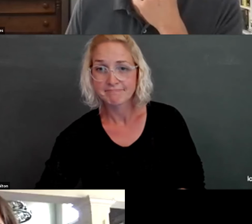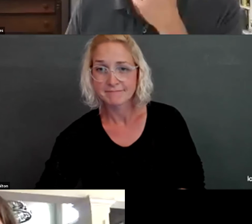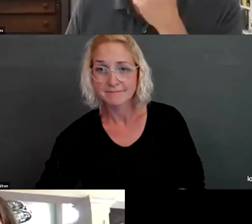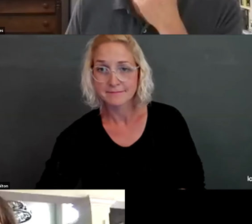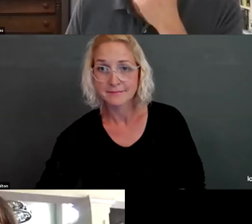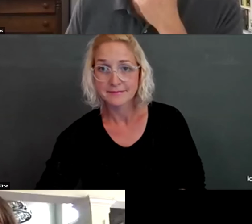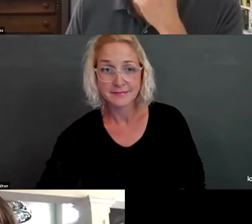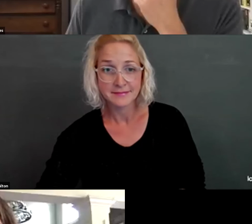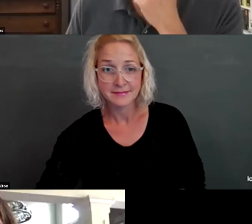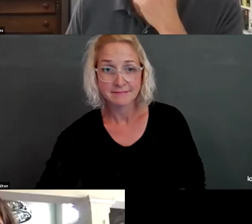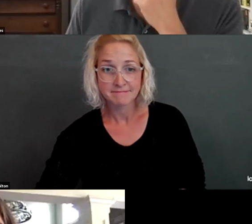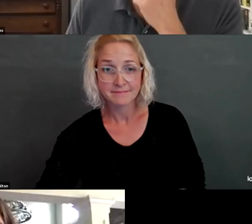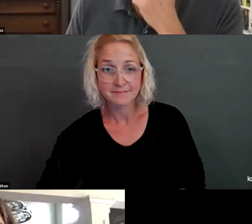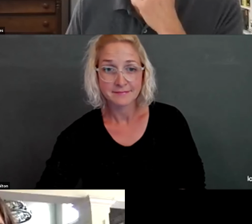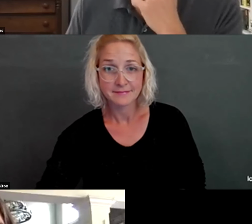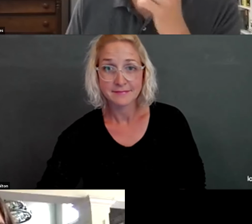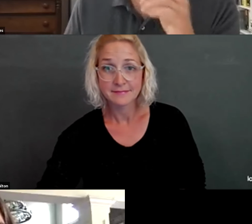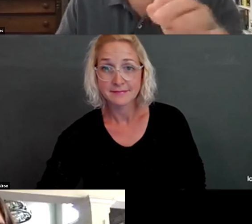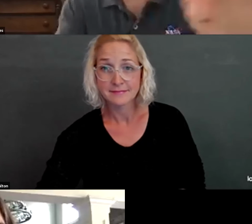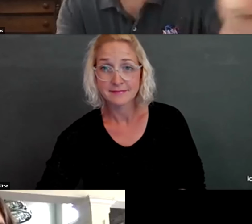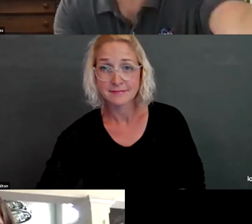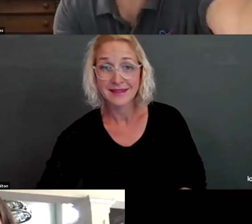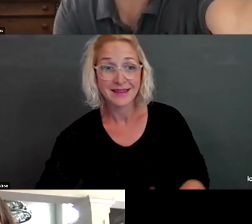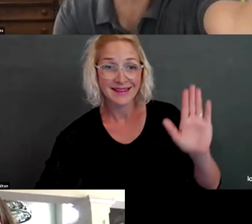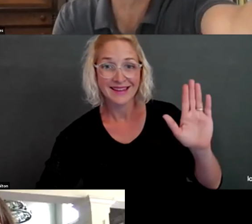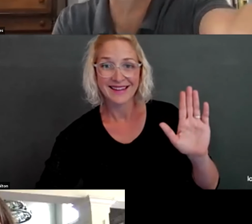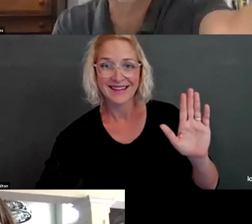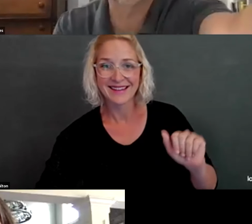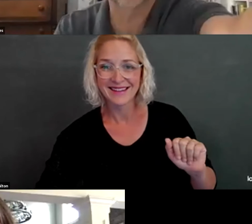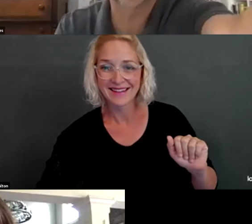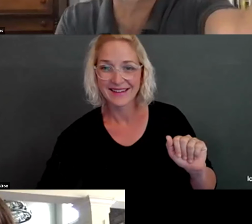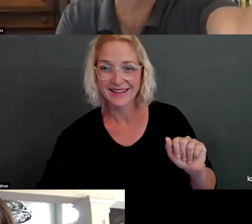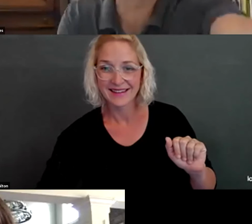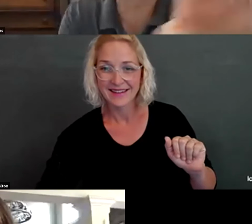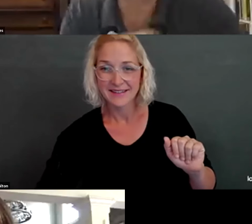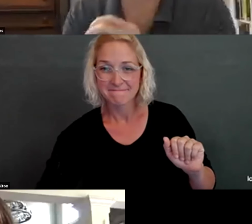we should all be so lucky. Yeah. I'm actually going to rejoin.